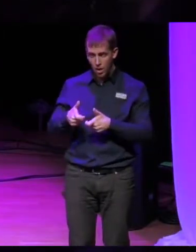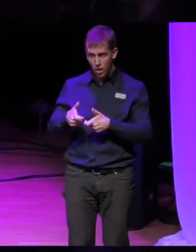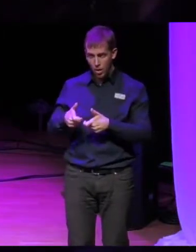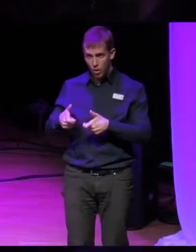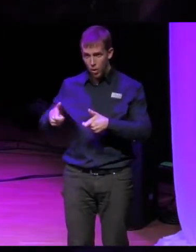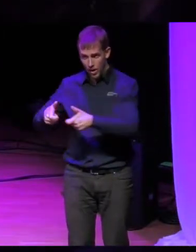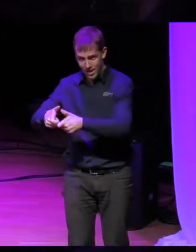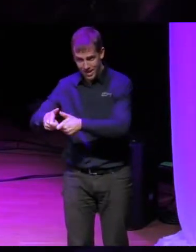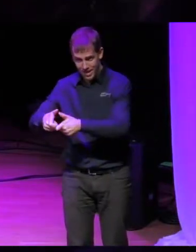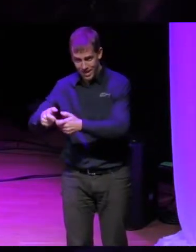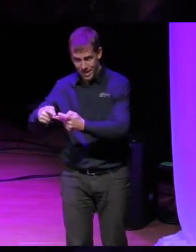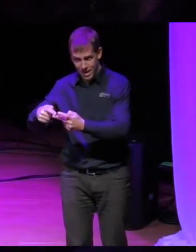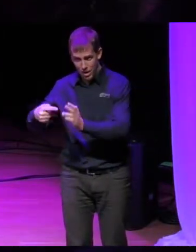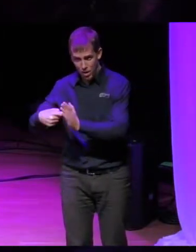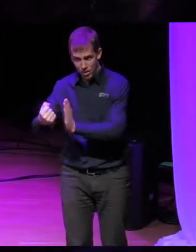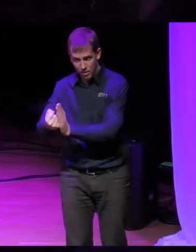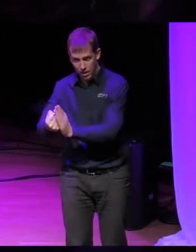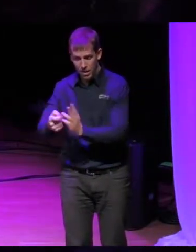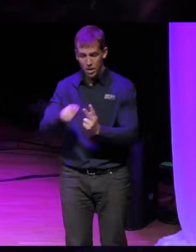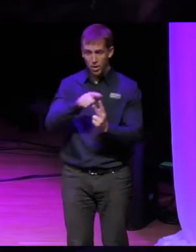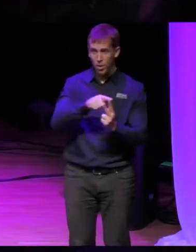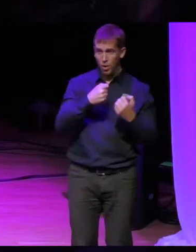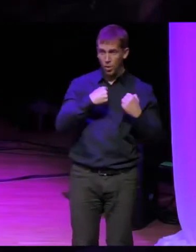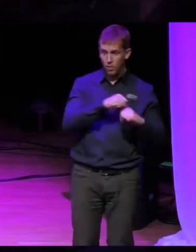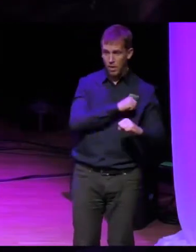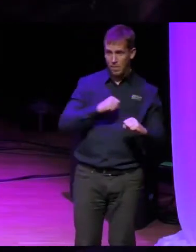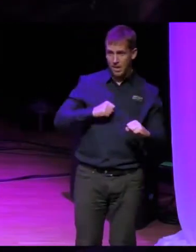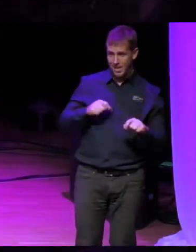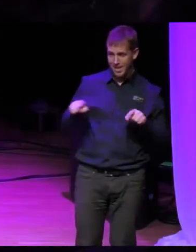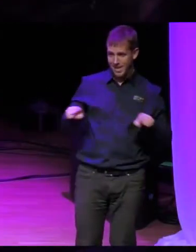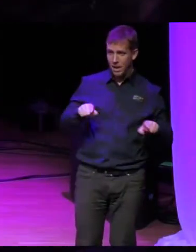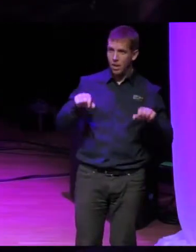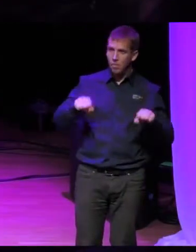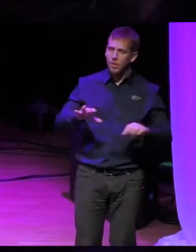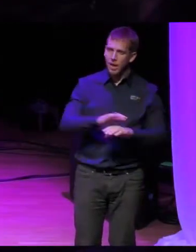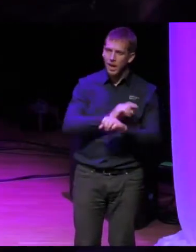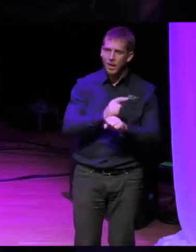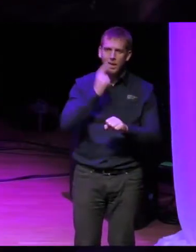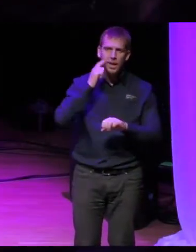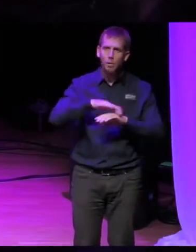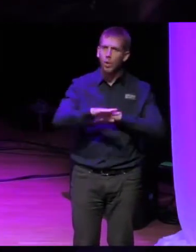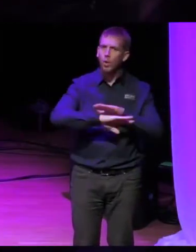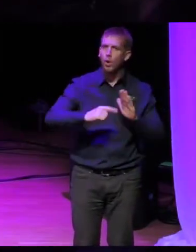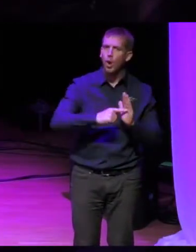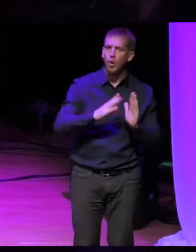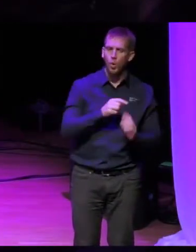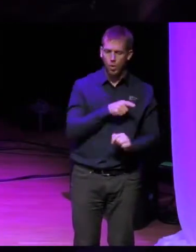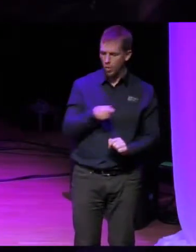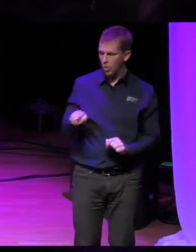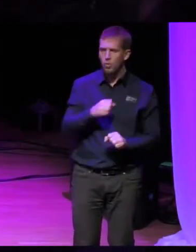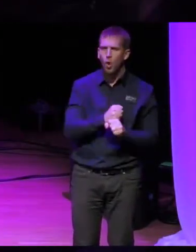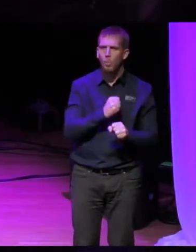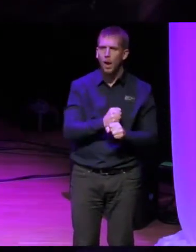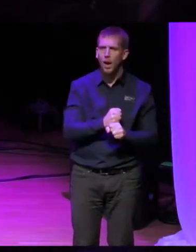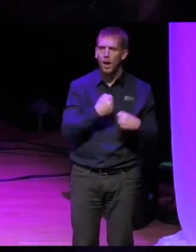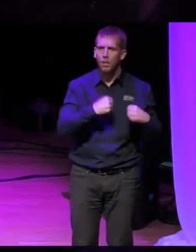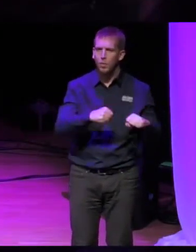executive branch are required to think of the Constitution every time they act, because not everything can